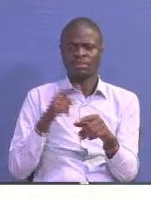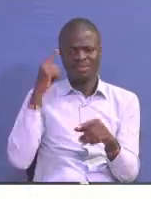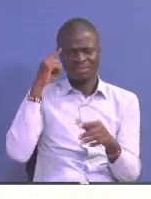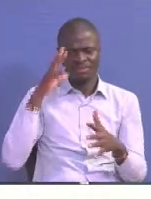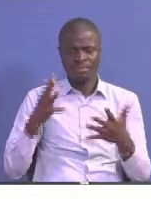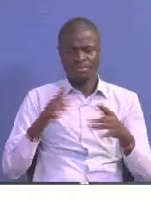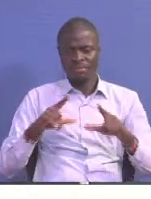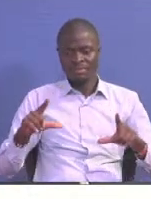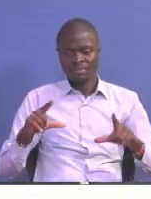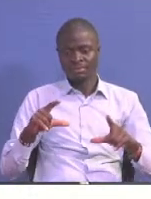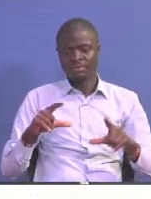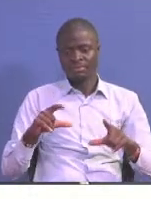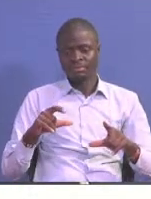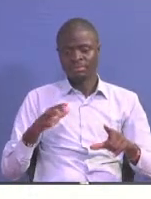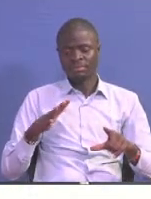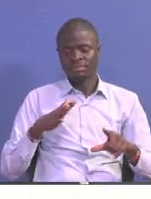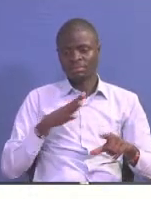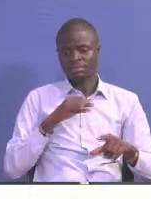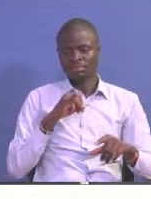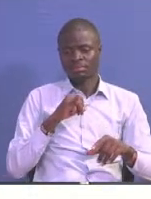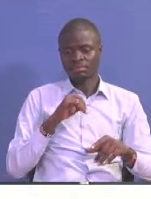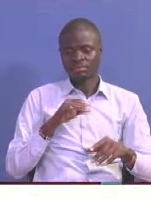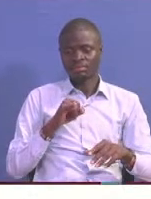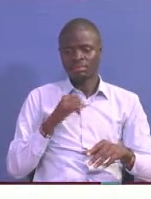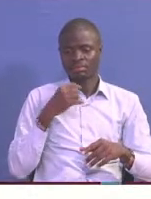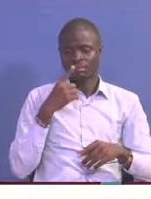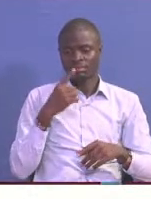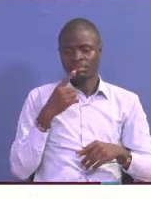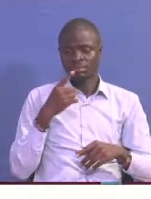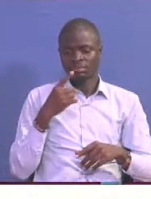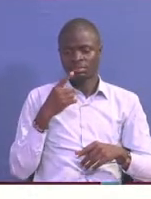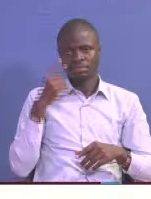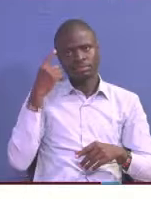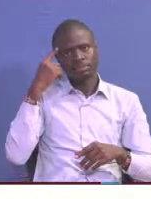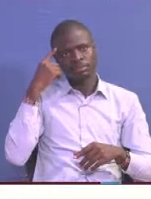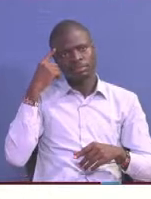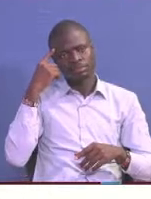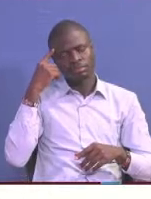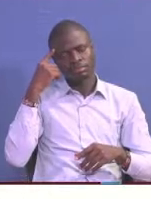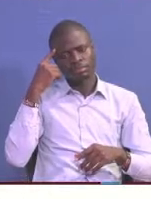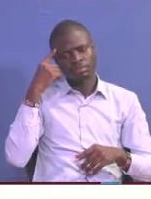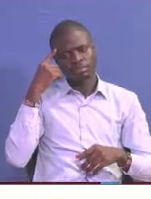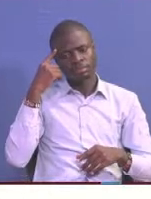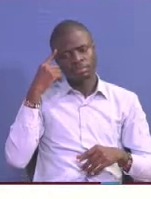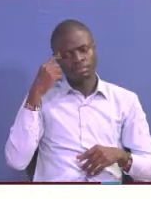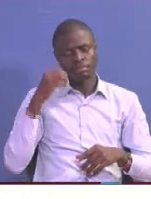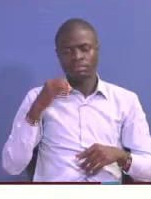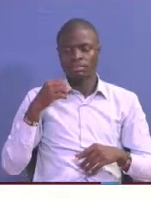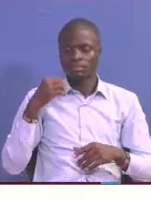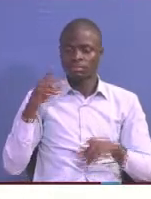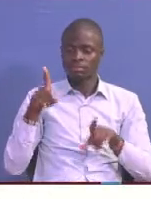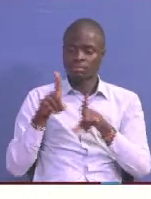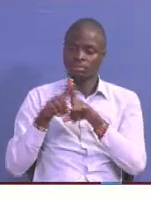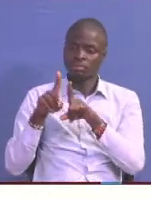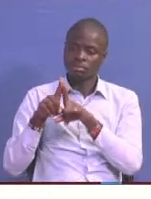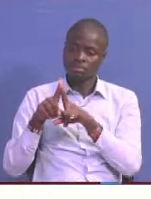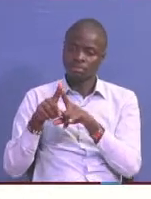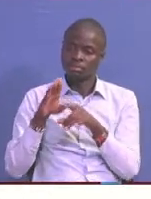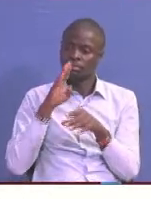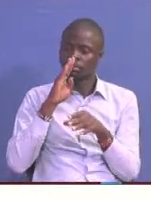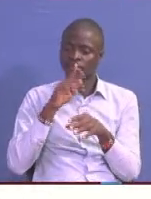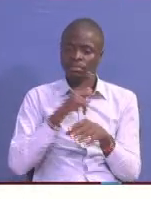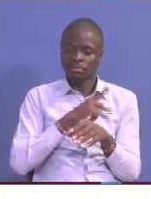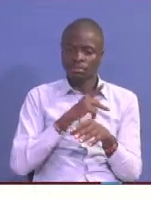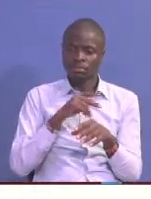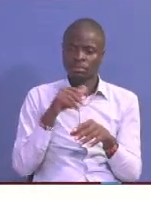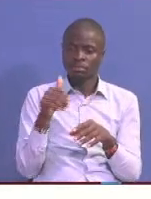be onlookers, and I was saying, I was thinking in my mind, we should also be the kind that